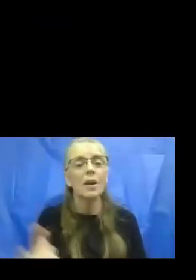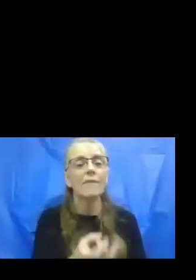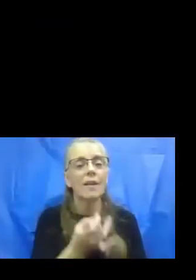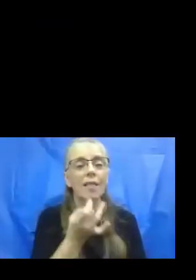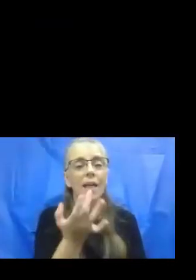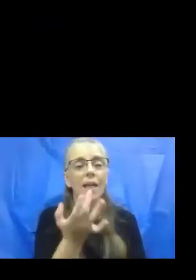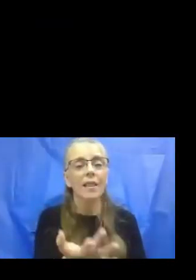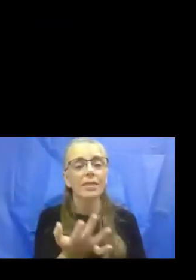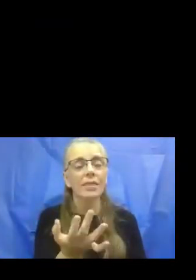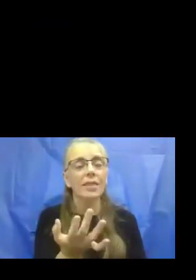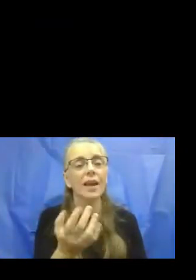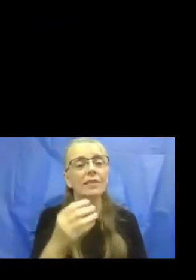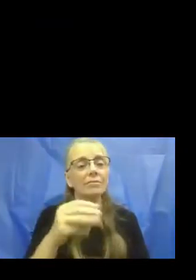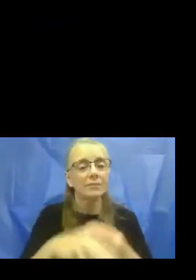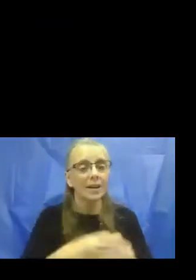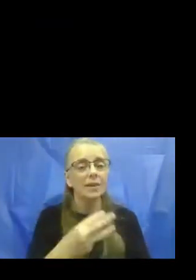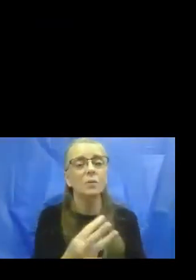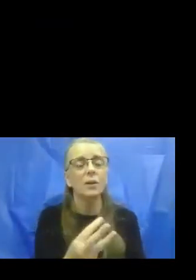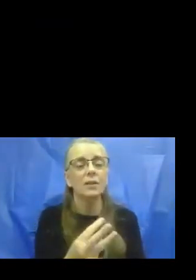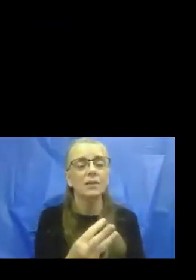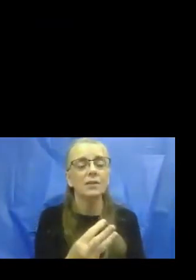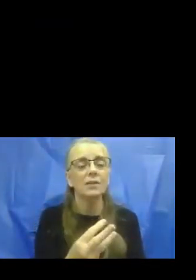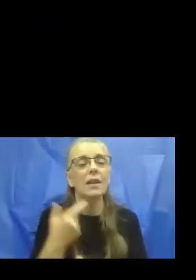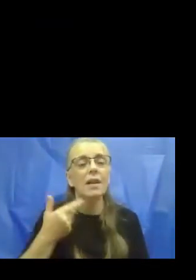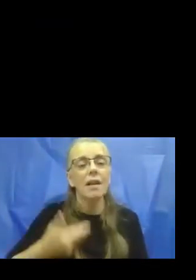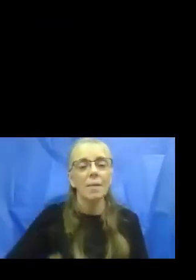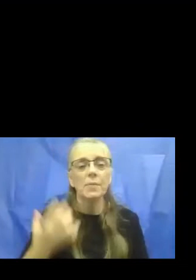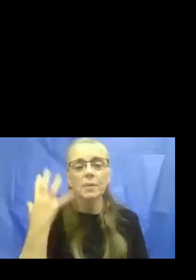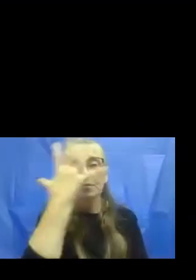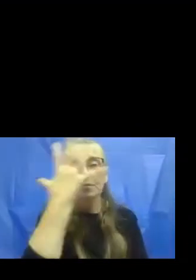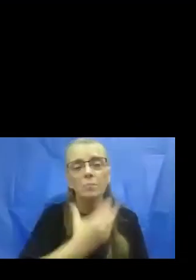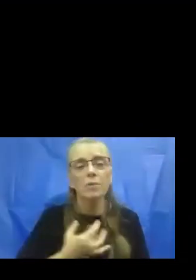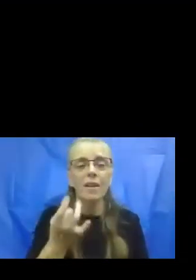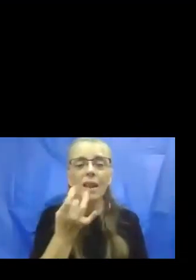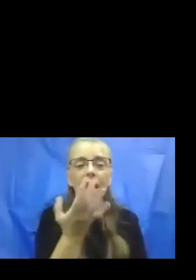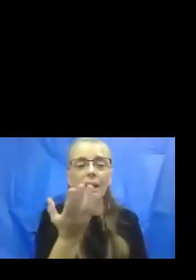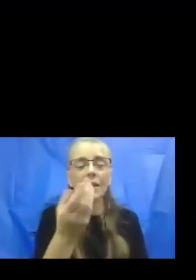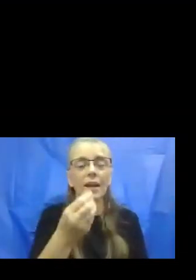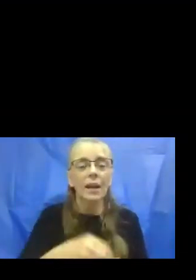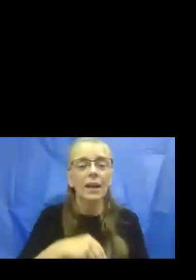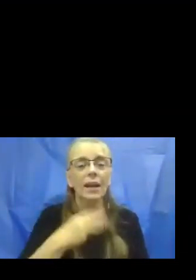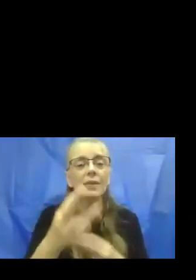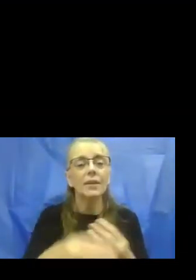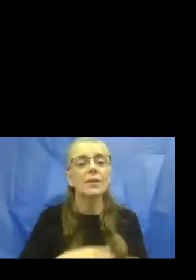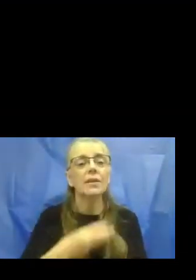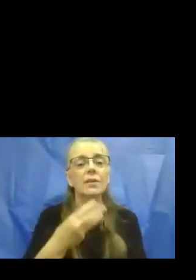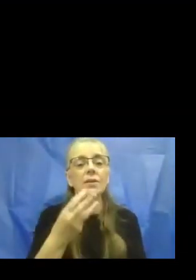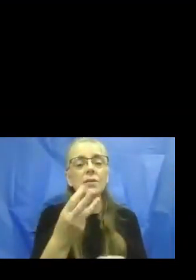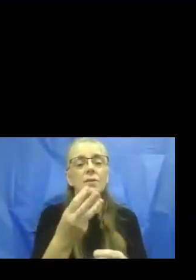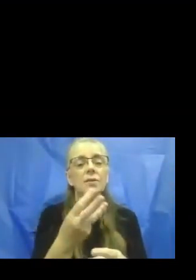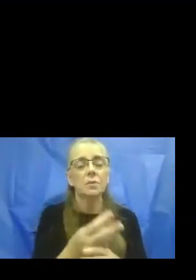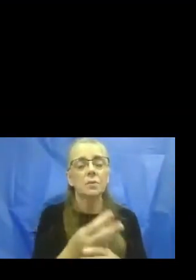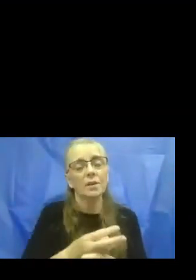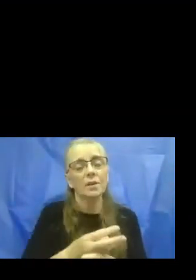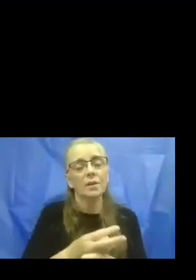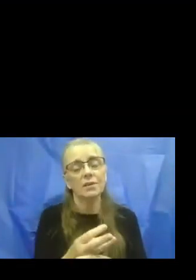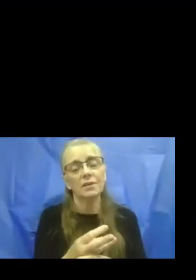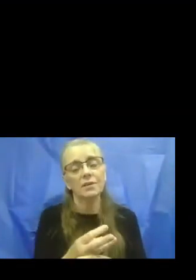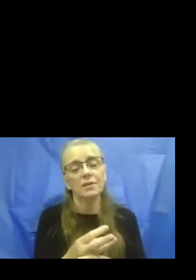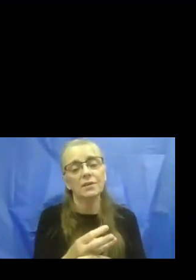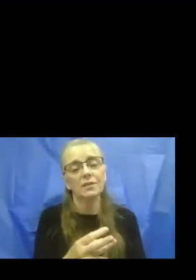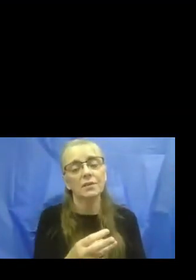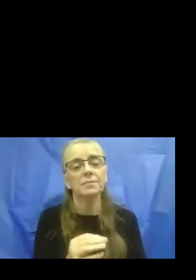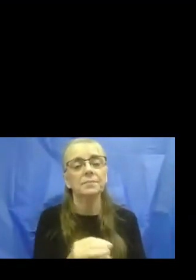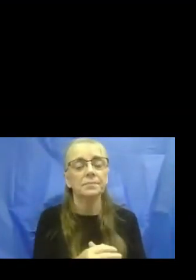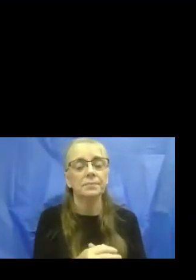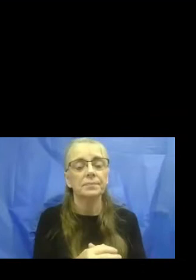a beautiful light in this world. I am a